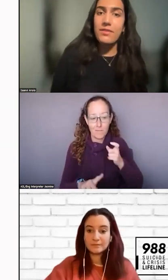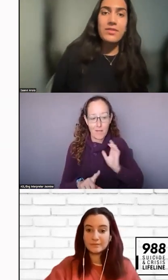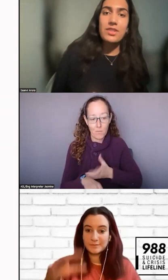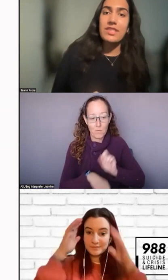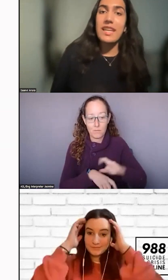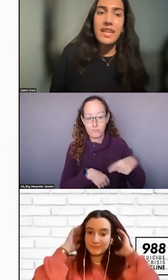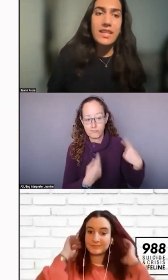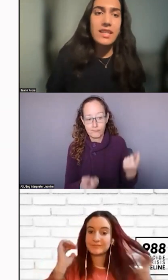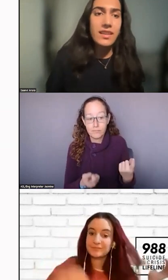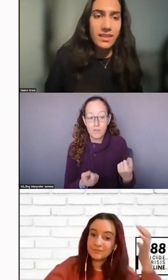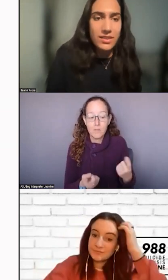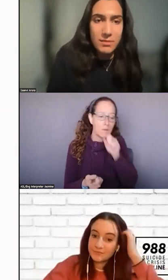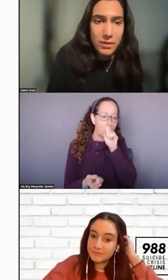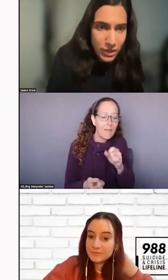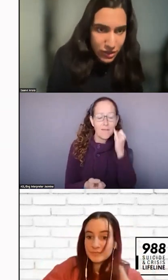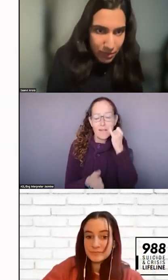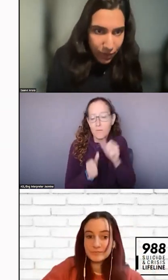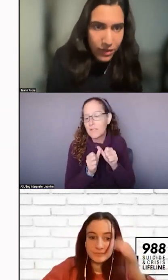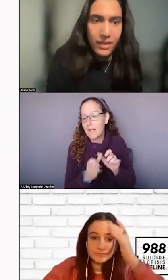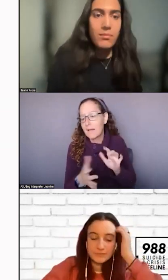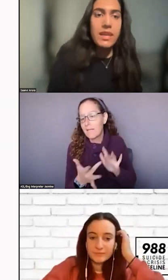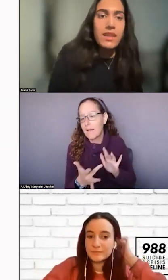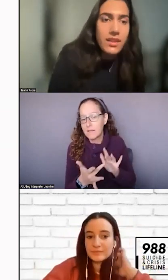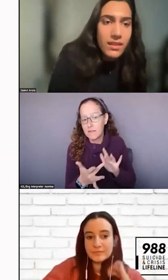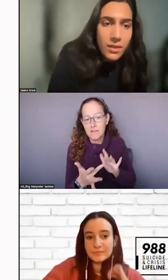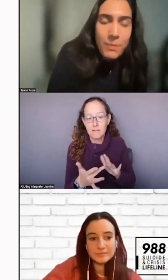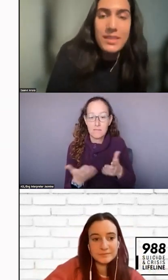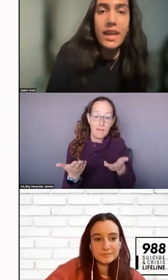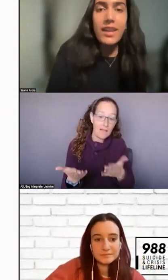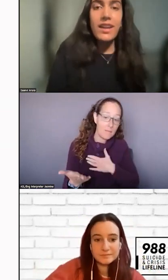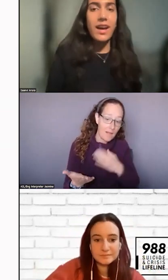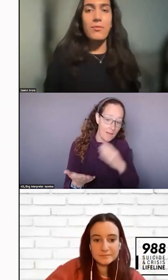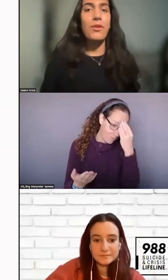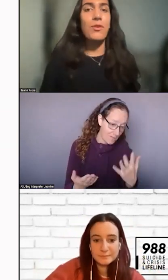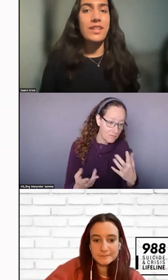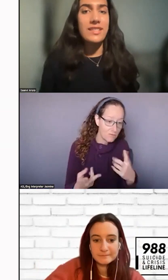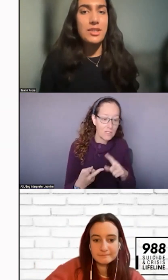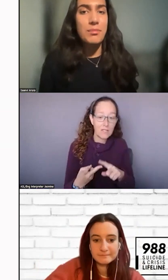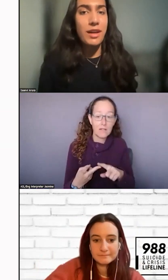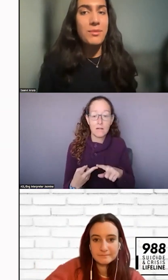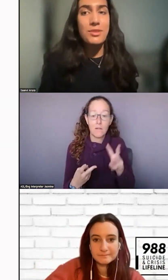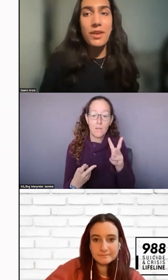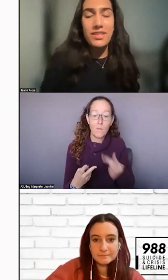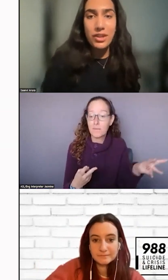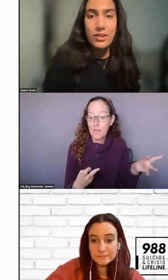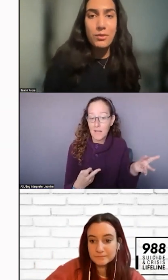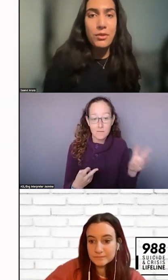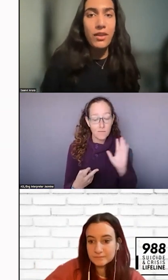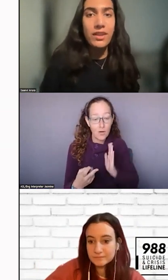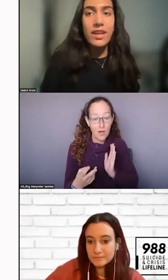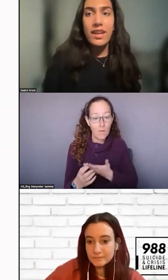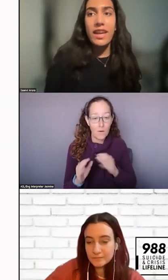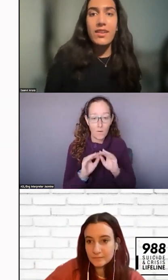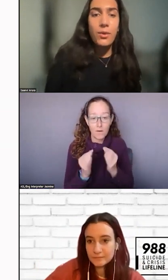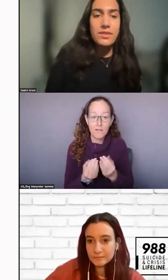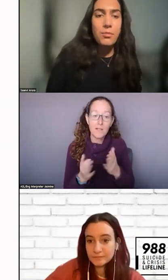We'd love just to stay connected, and here's some information about me and then the website. for our organization. But it was so great to share this with you all.